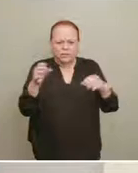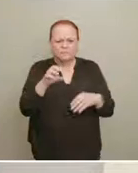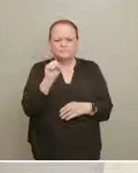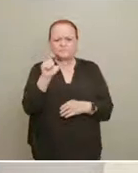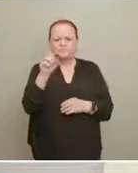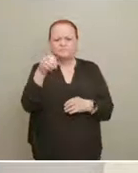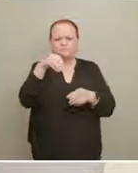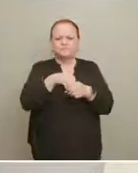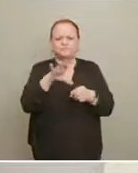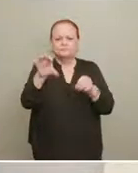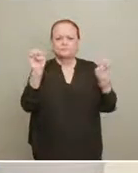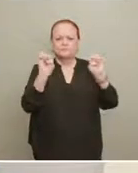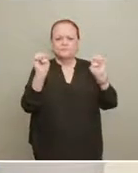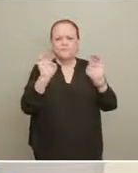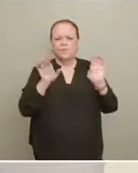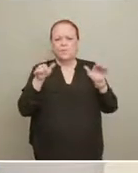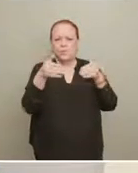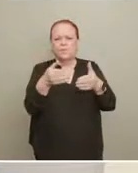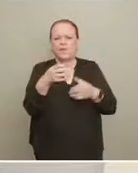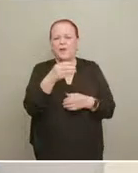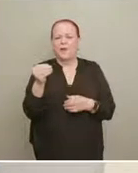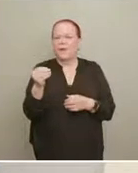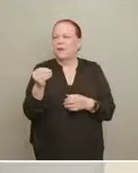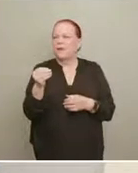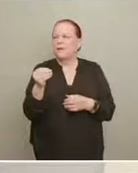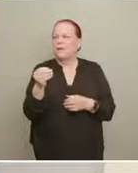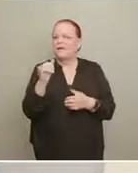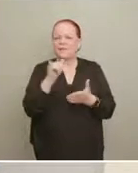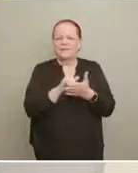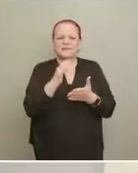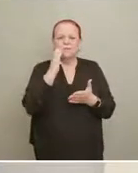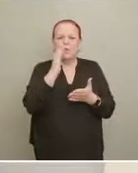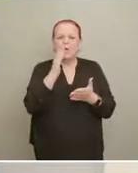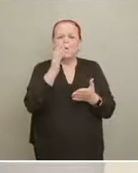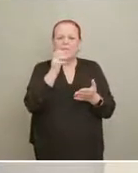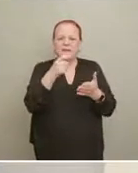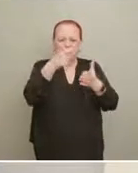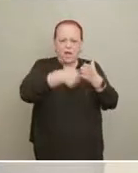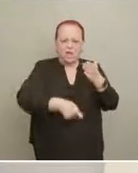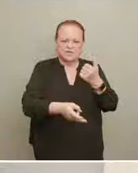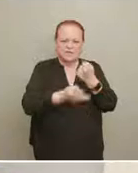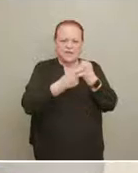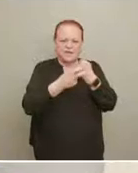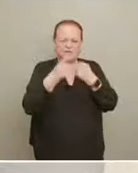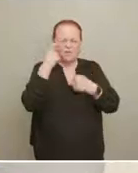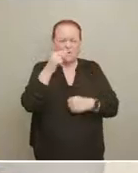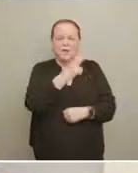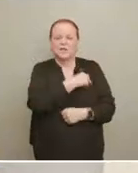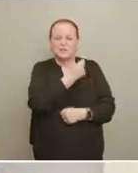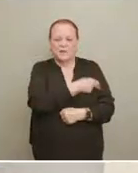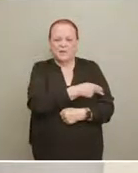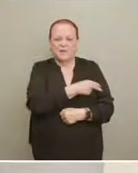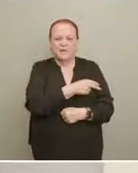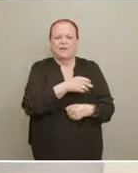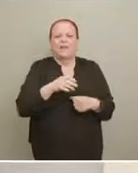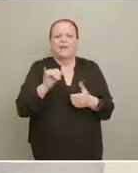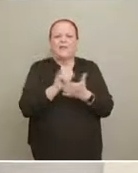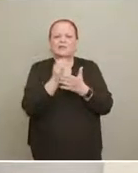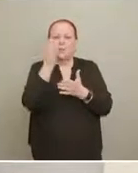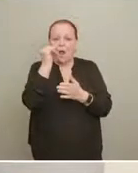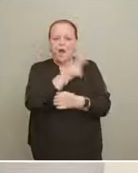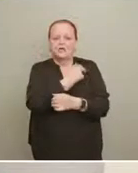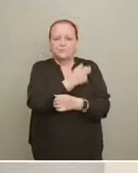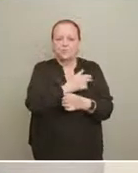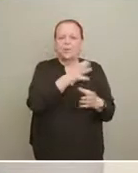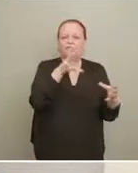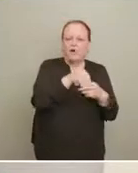otherwise taken up, and a tremendous cost savings for the hospitals, and that's why they're contributing to here. That's right. Among the reasons. And